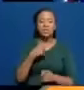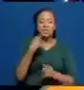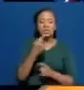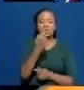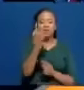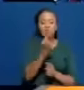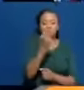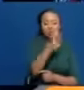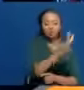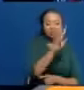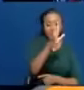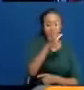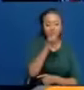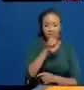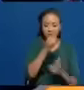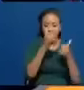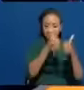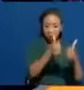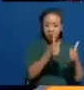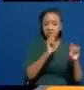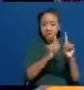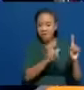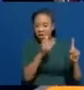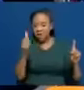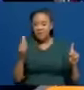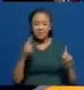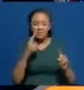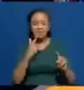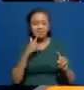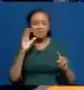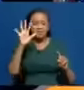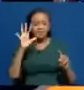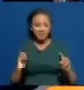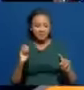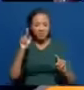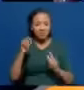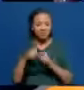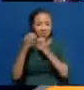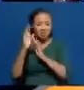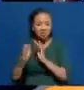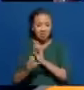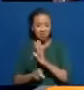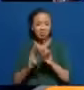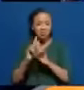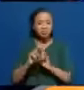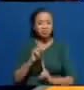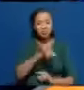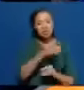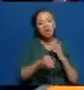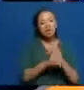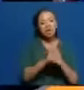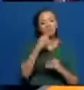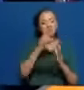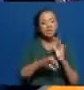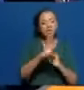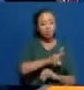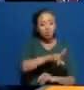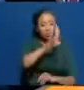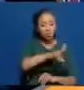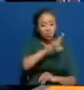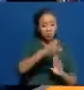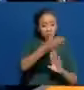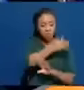are lawful and the others are saying 50 are constitutional. There's no way you can say that President Uhuru Kenyatta,